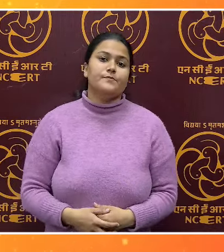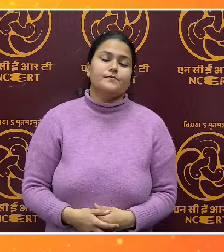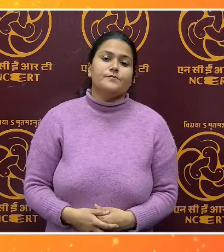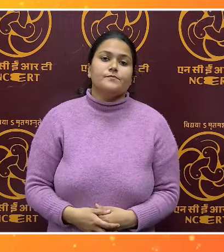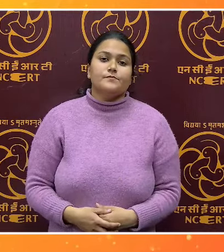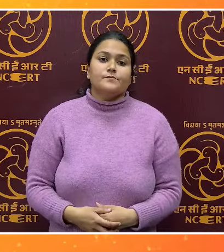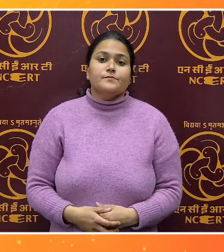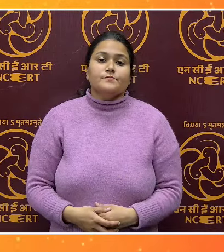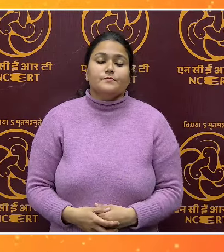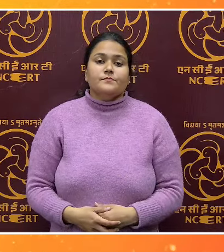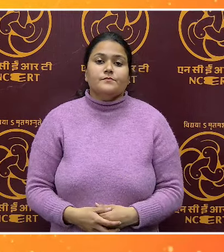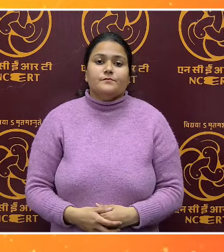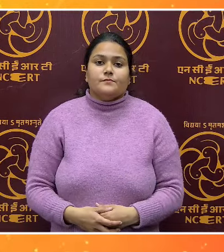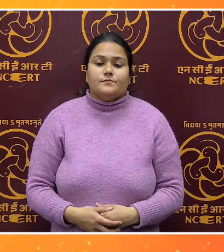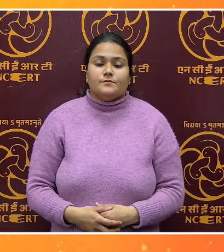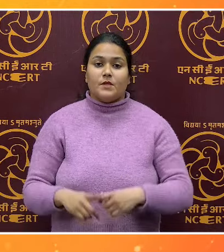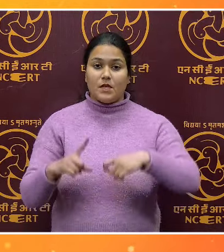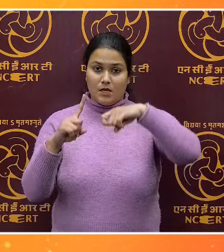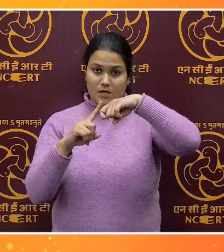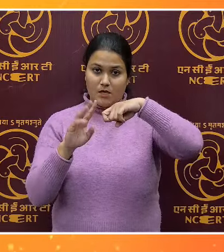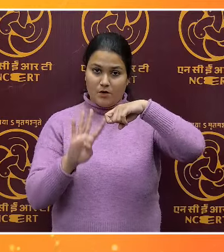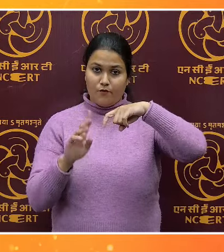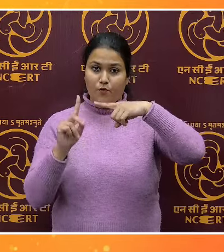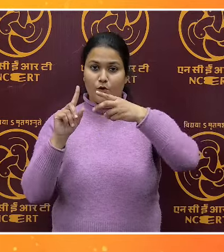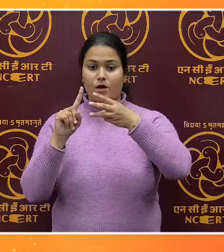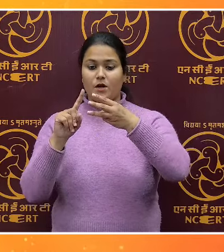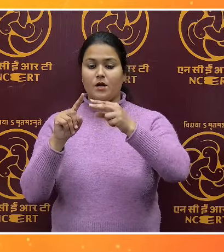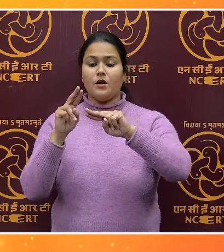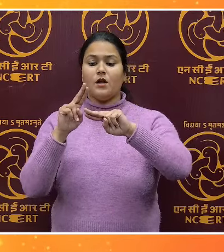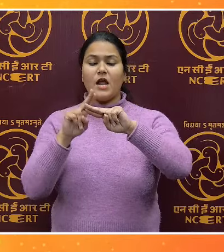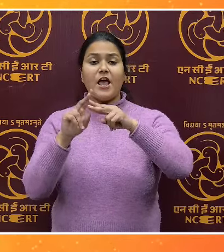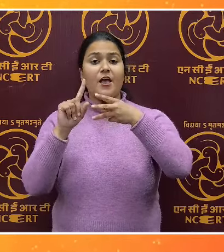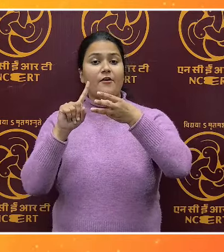have taken one complex, that is K4FeCN6.